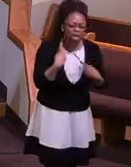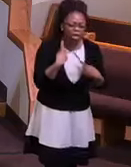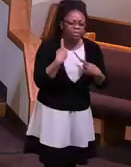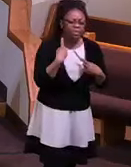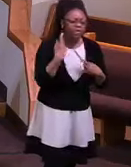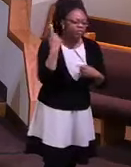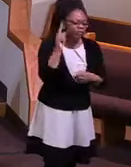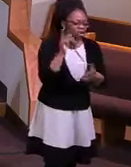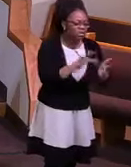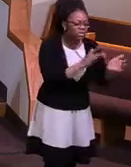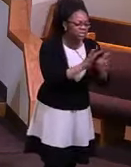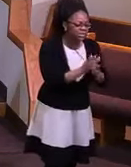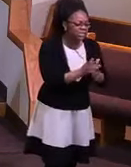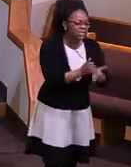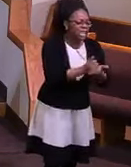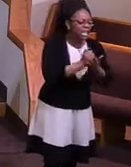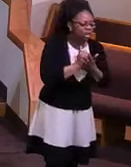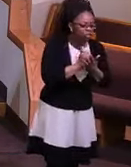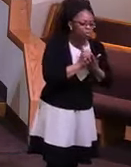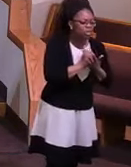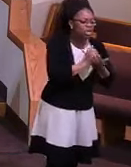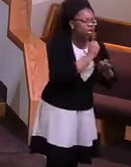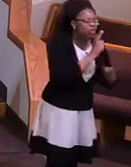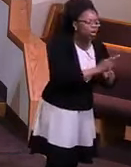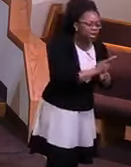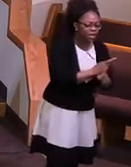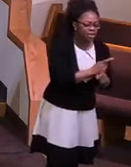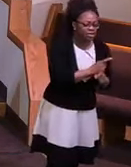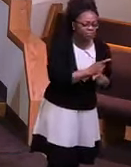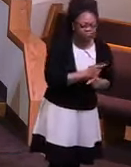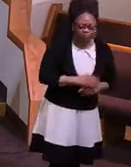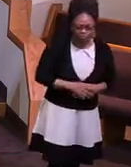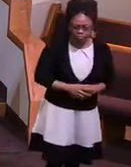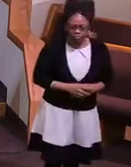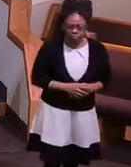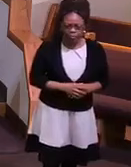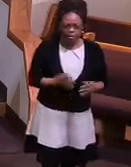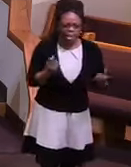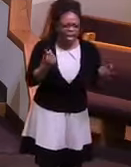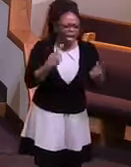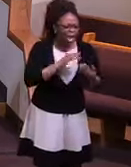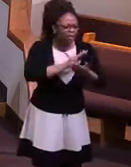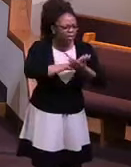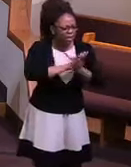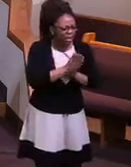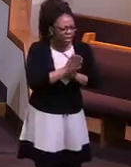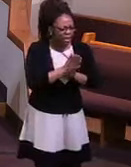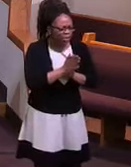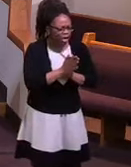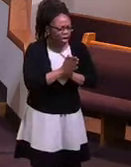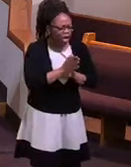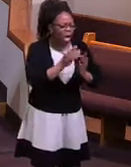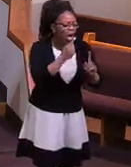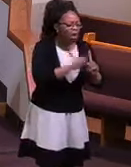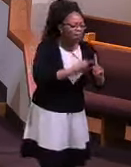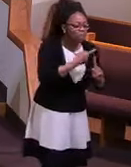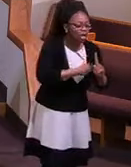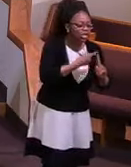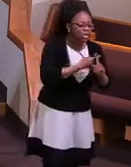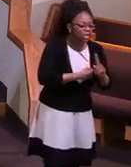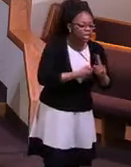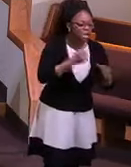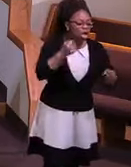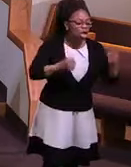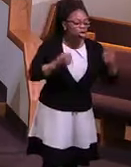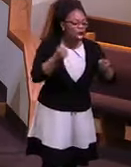Amen. 3 weeks ago, I decided to become a monthly car wash club member. This allows me unlimited car